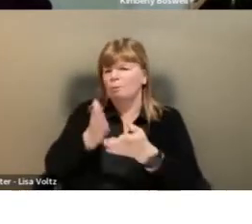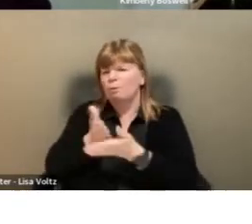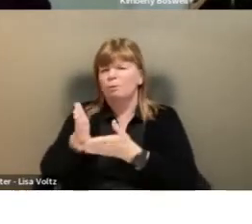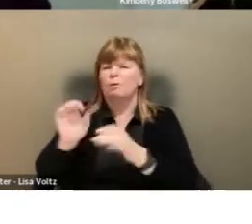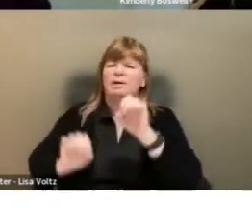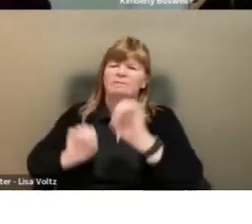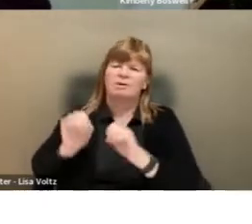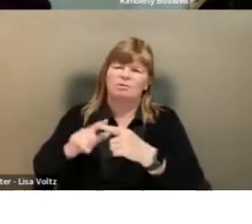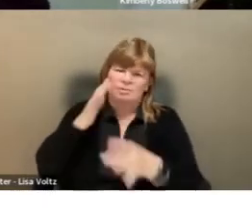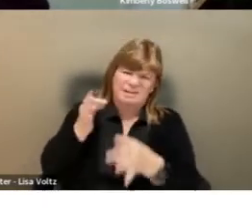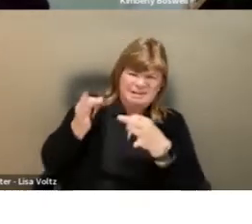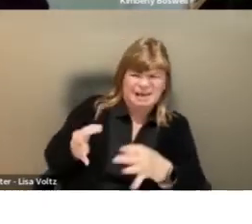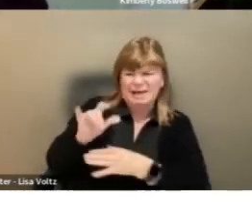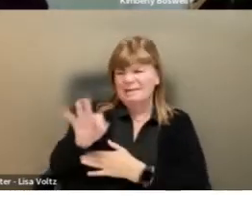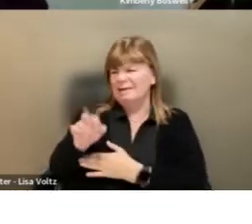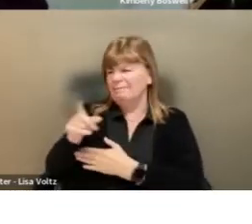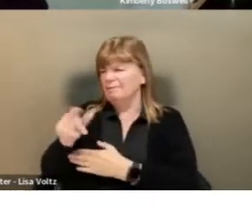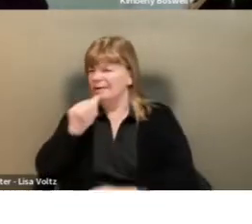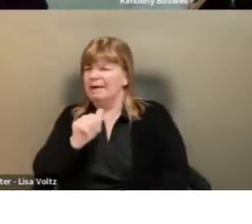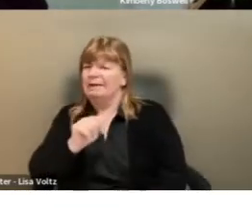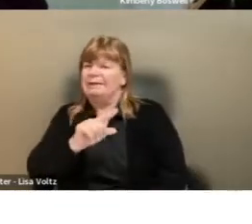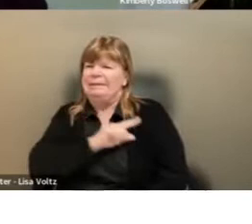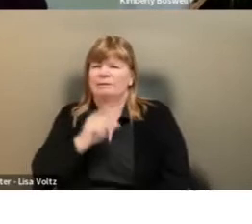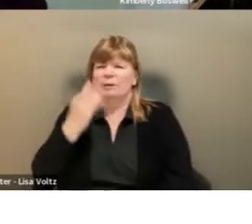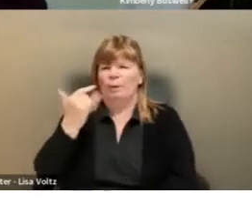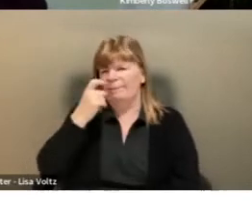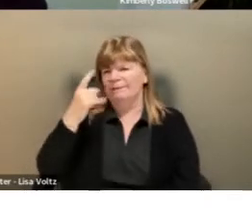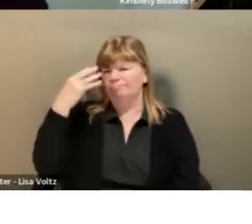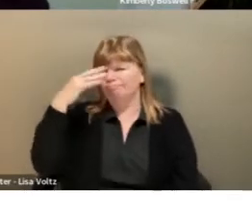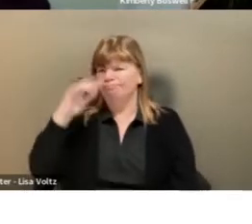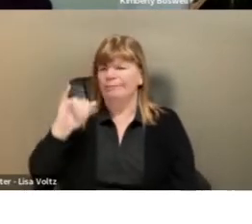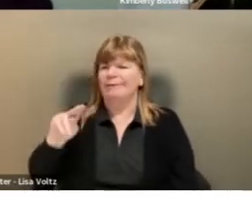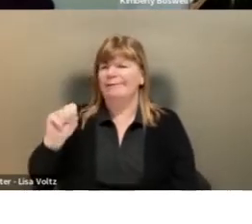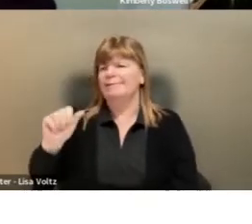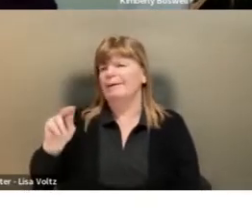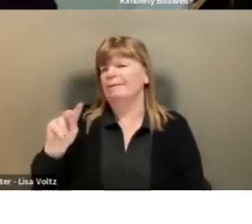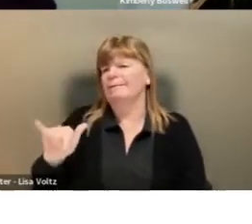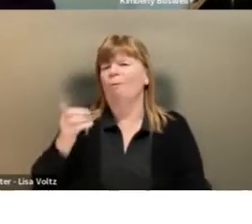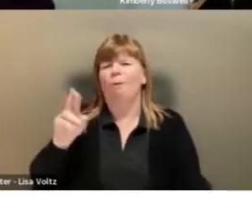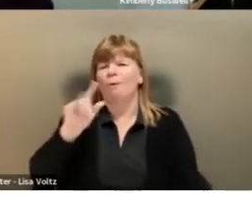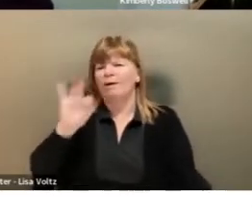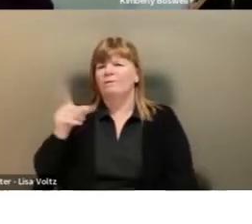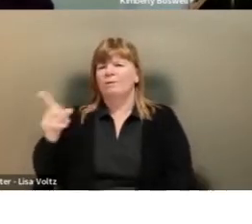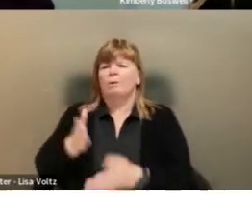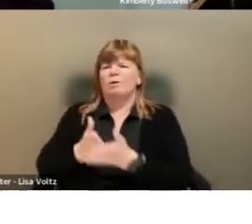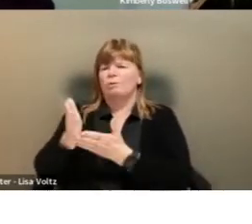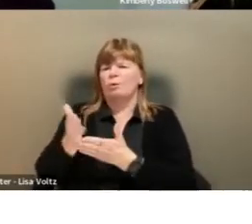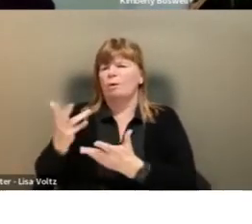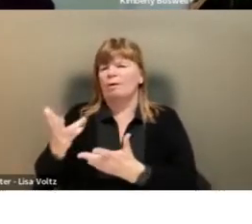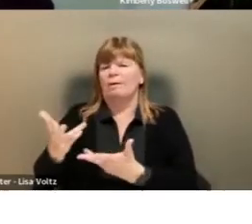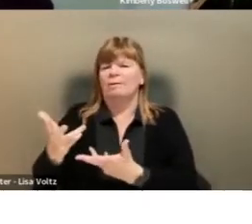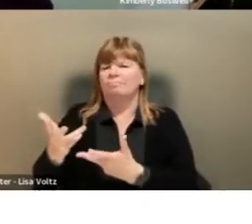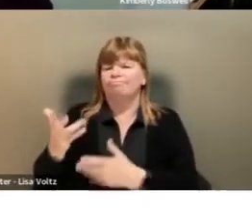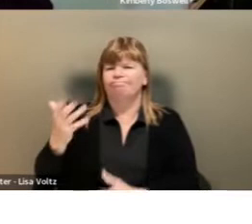evaluation to determine if they are not guilty by reason of insanity, or if they are going through a competency evaluation